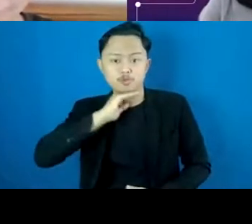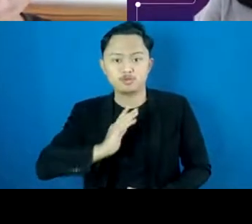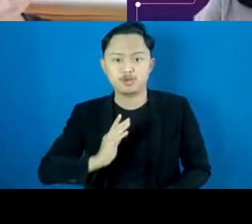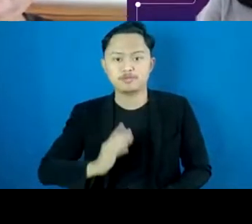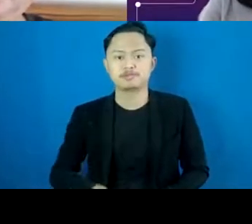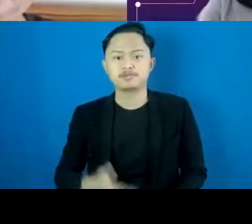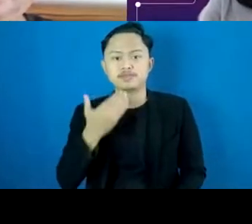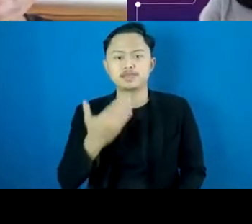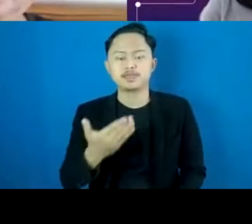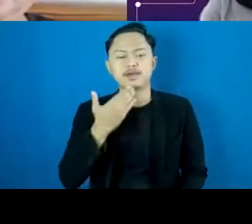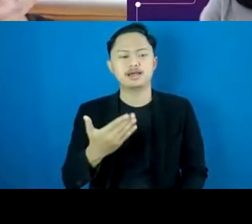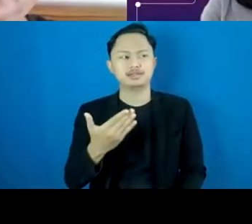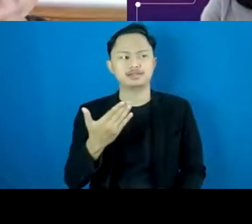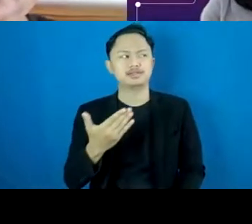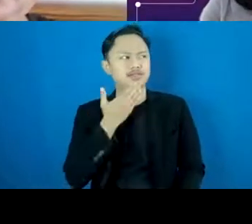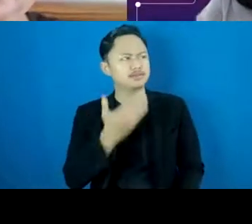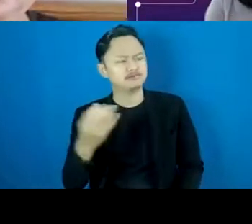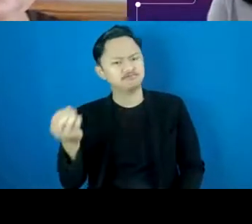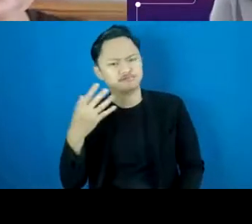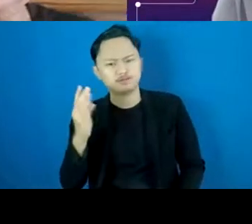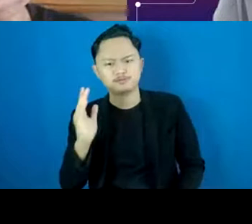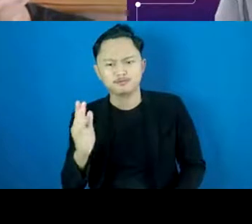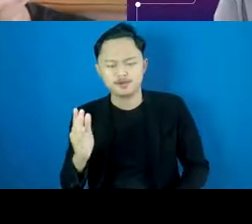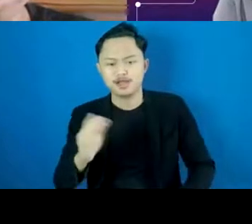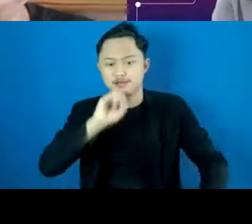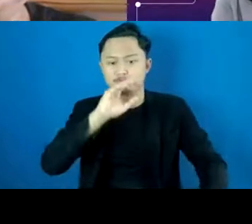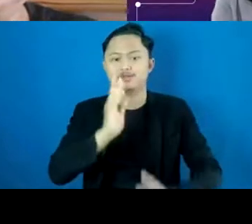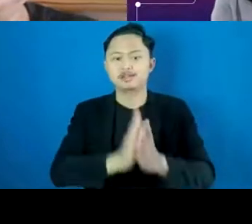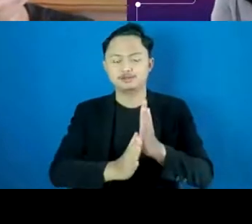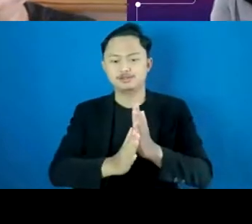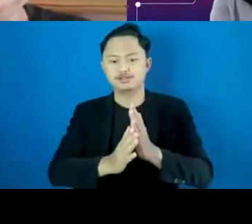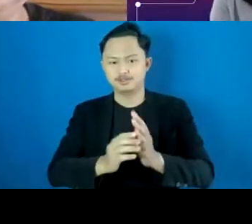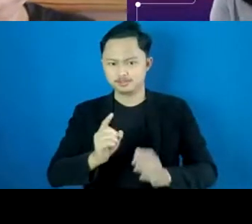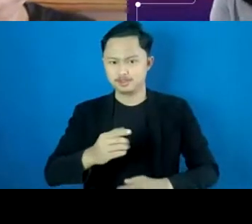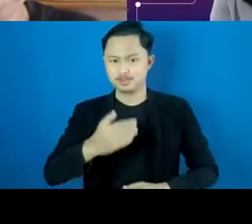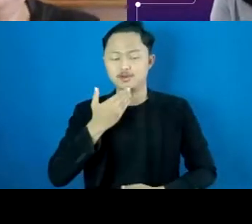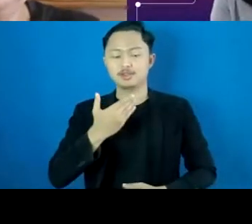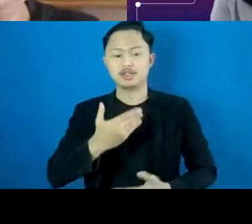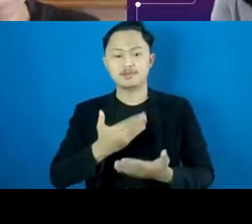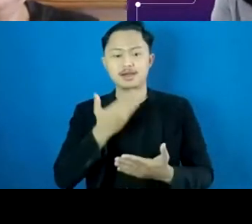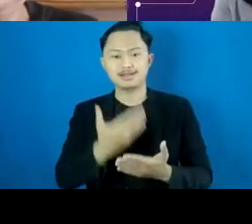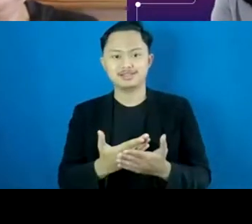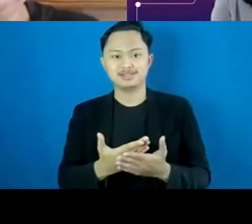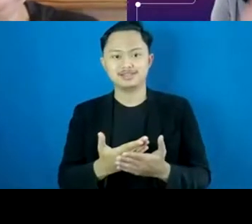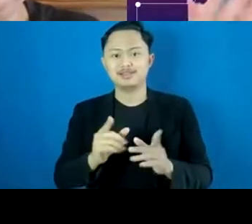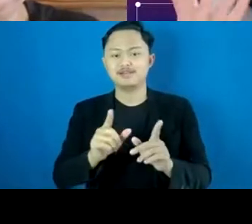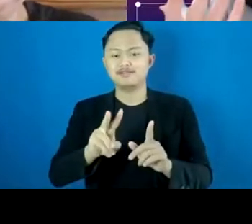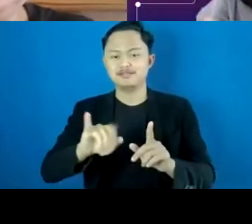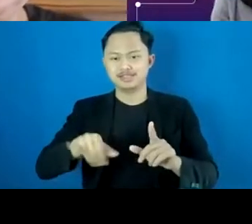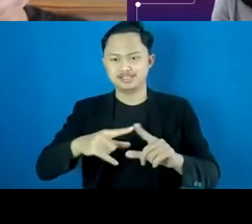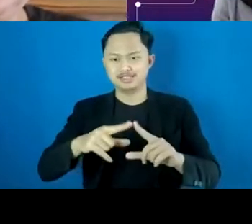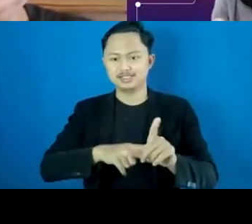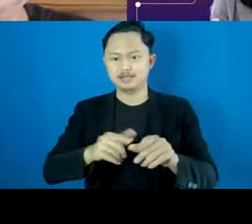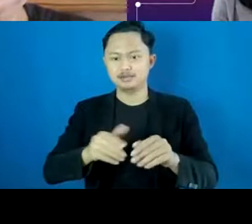very much for answering straight away. That saves so much time. Thank you, Mr. Vijay, for the answer. And once again, to all the